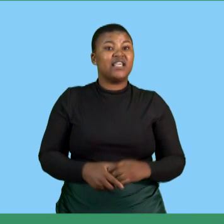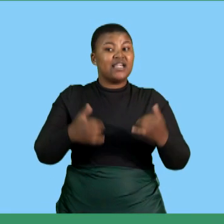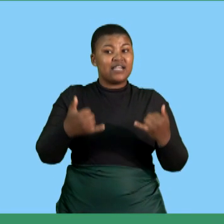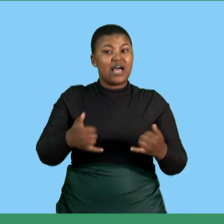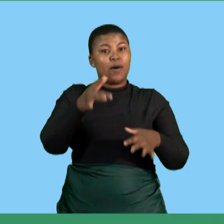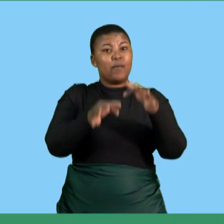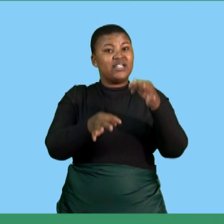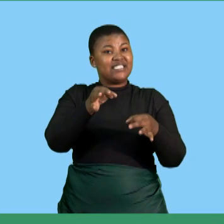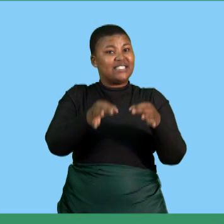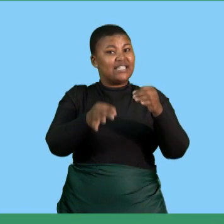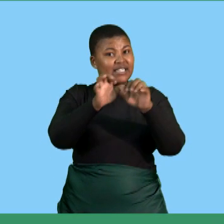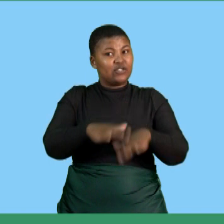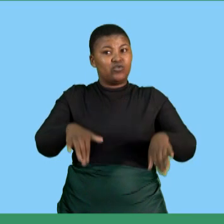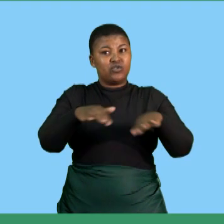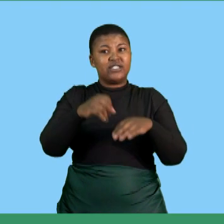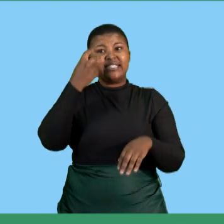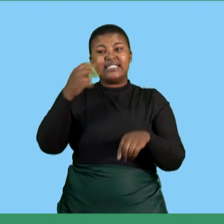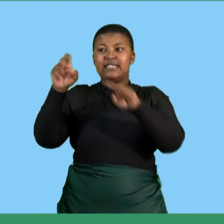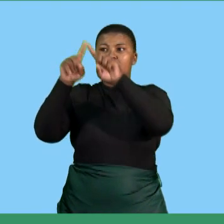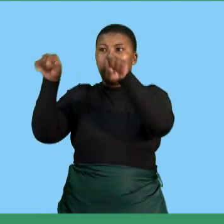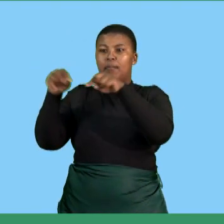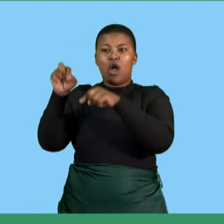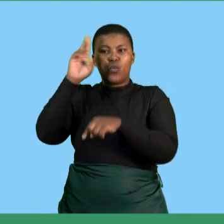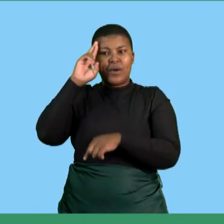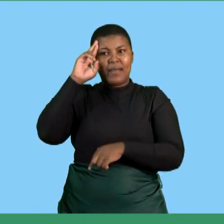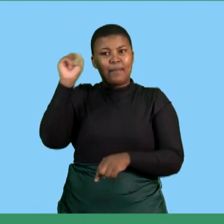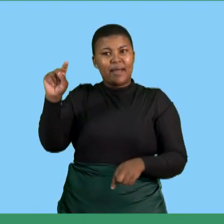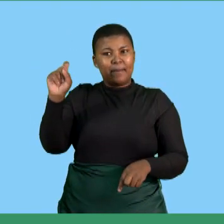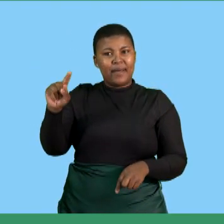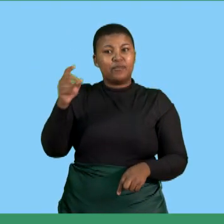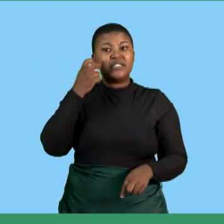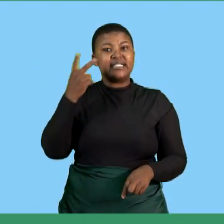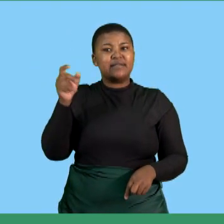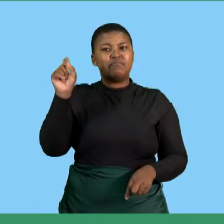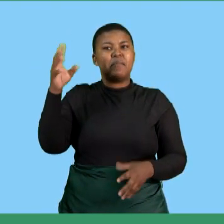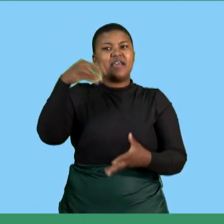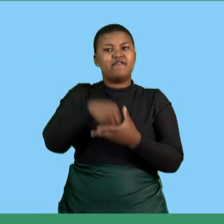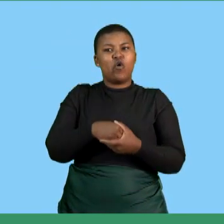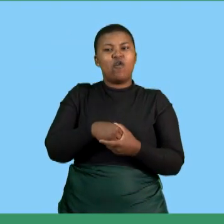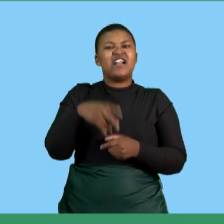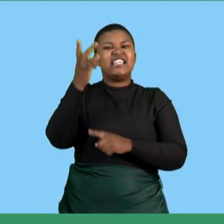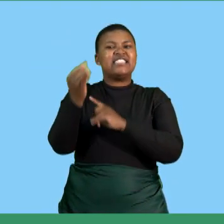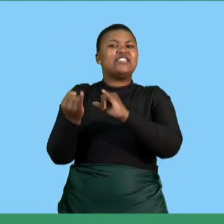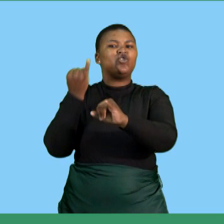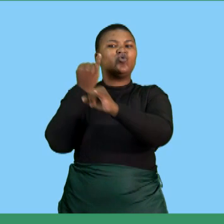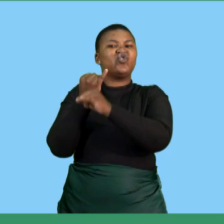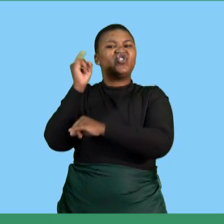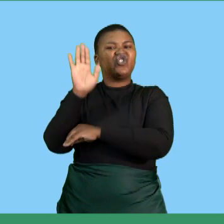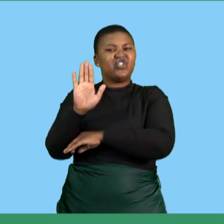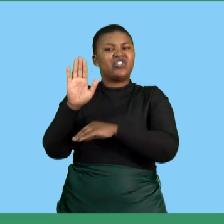the political environment, look at this little remember block on the side of your screen. We also include, of course,